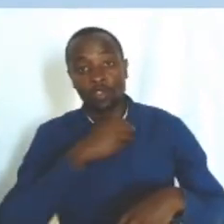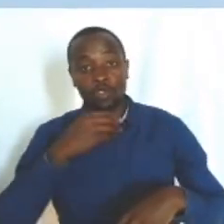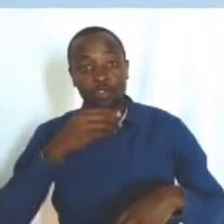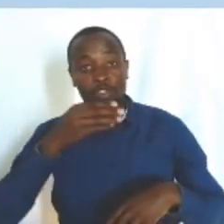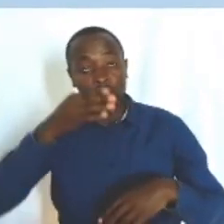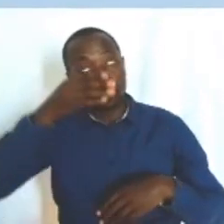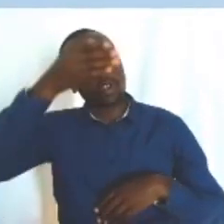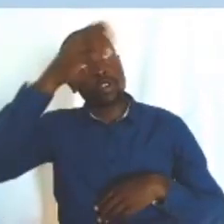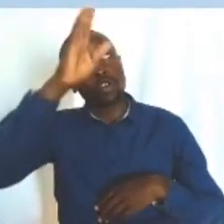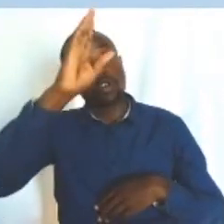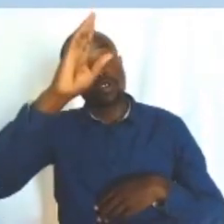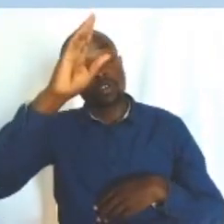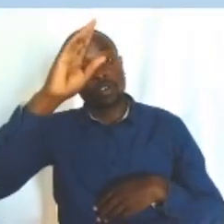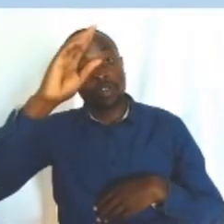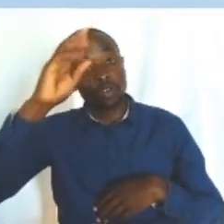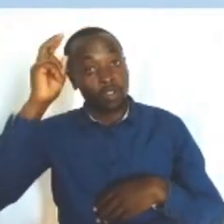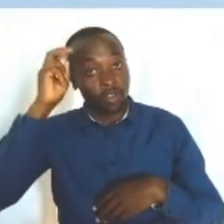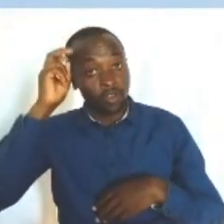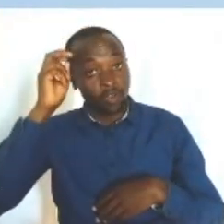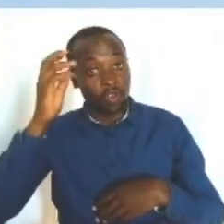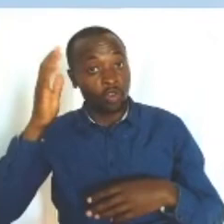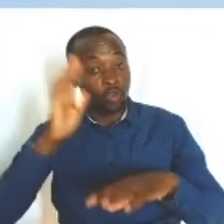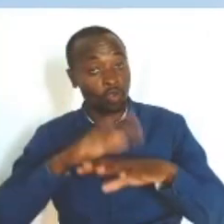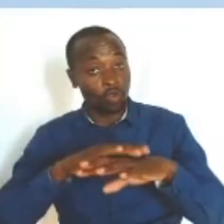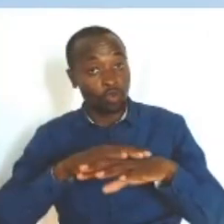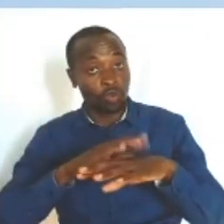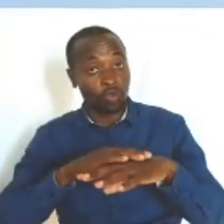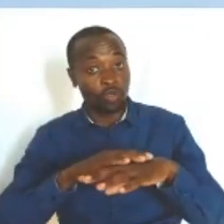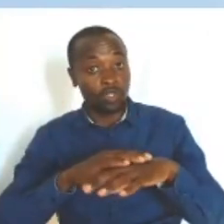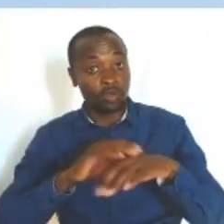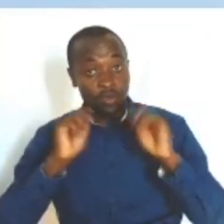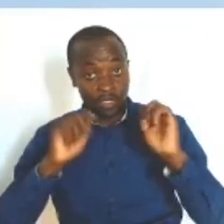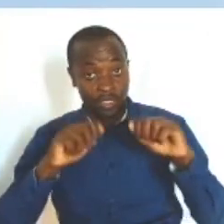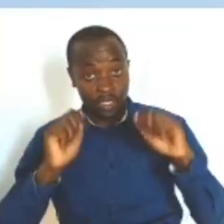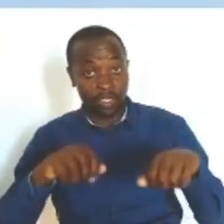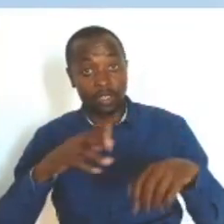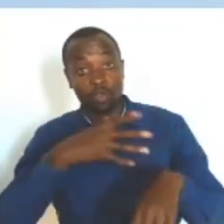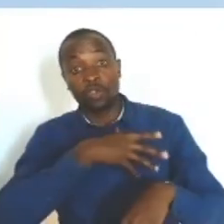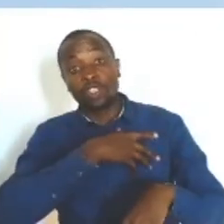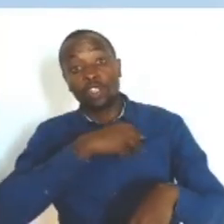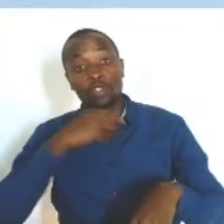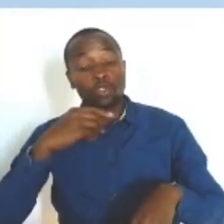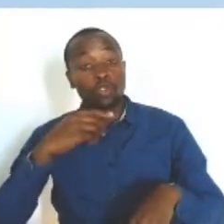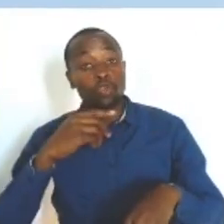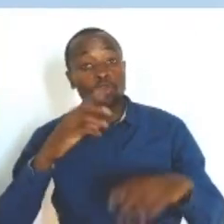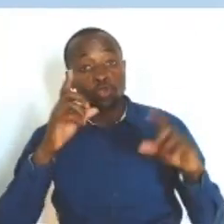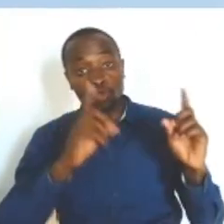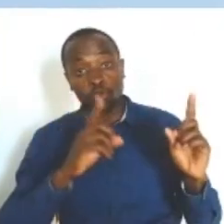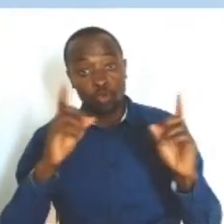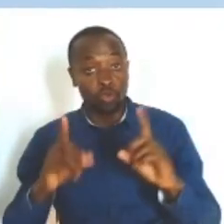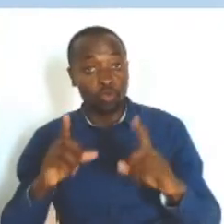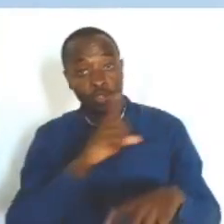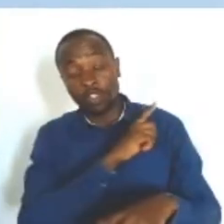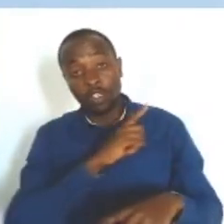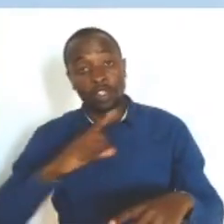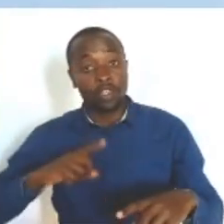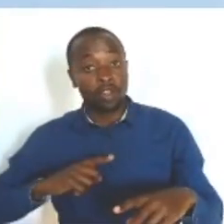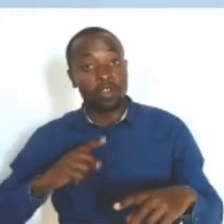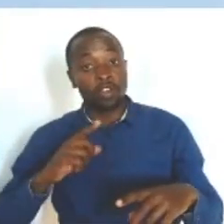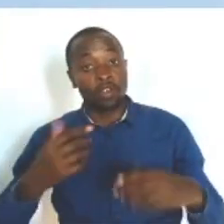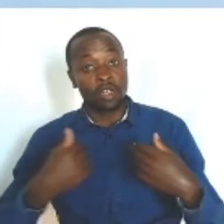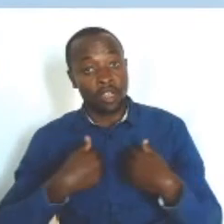righteous. And when we agree with the soul to do what is not commanded by the Lord takes what belongs to